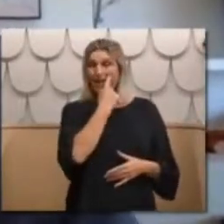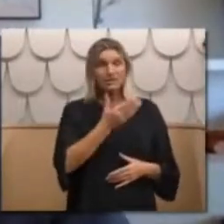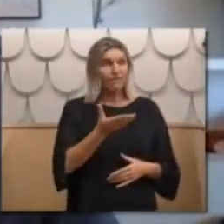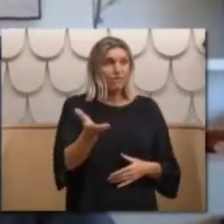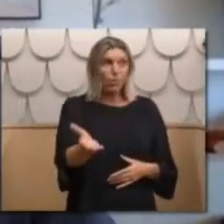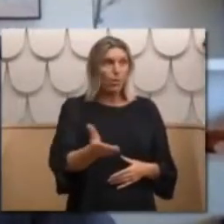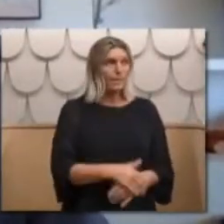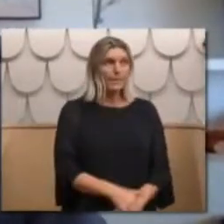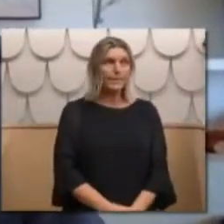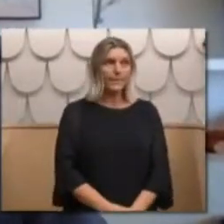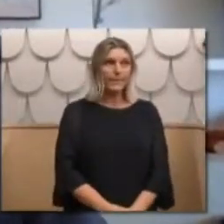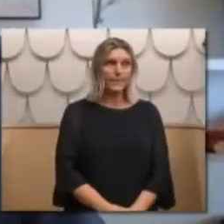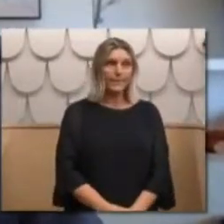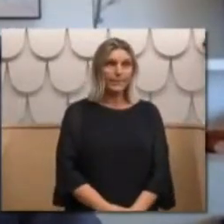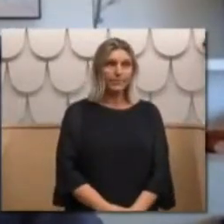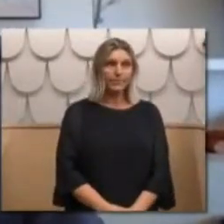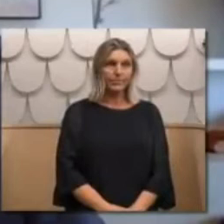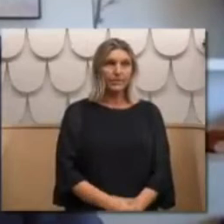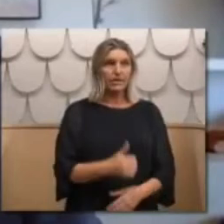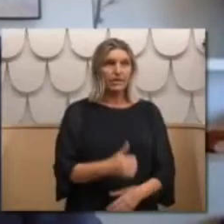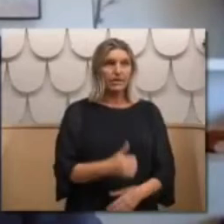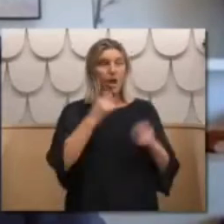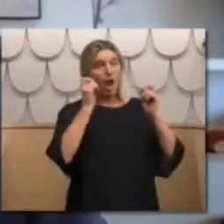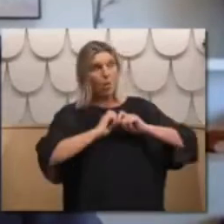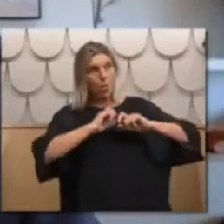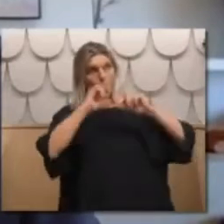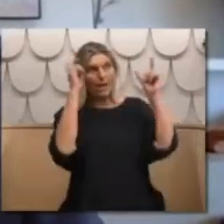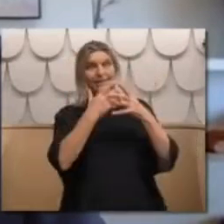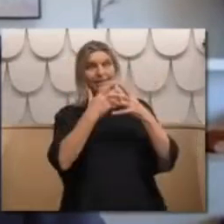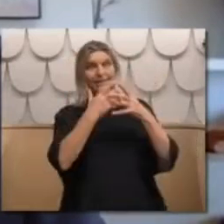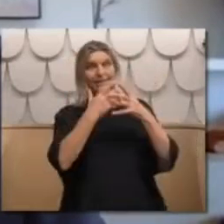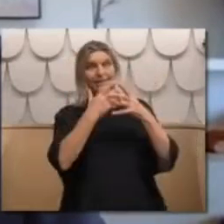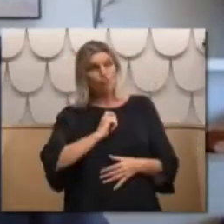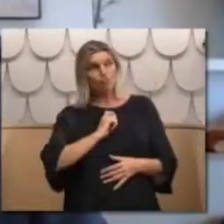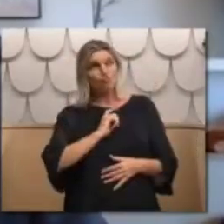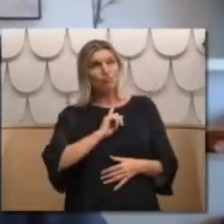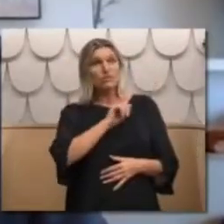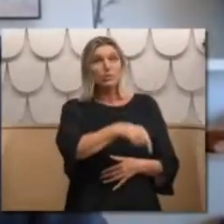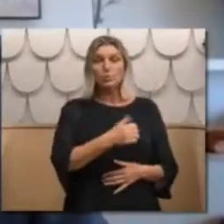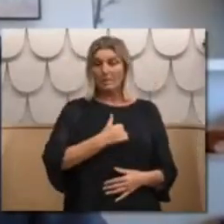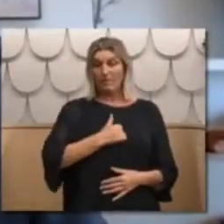My awareness is not his, and any response that I could make to the matters levelled against him would be mine.